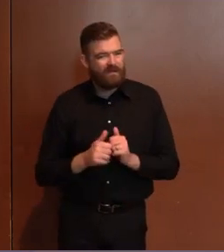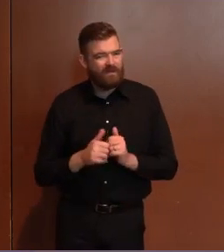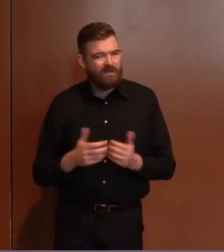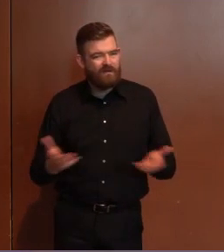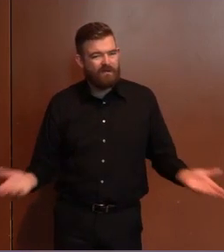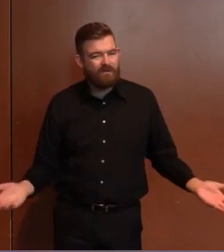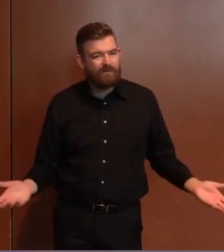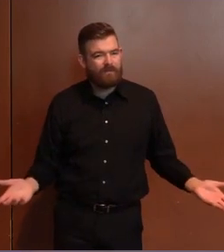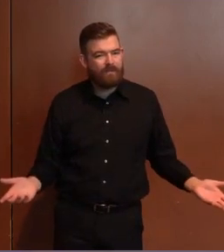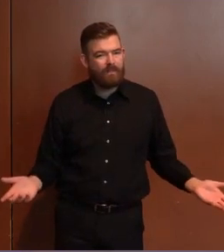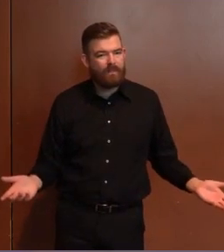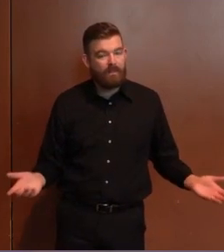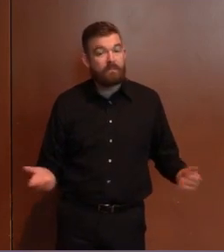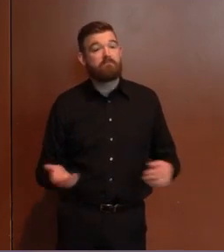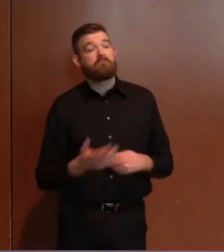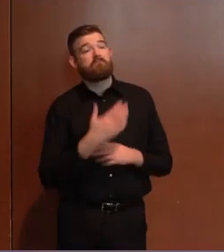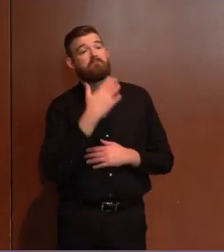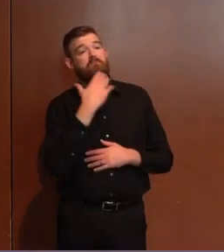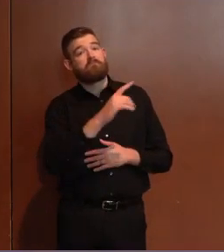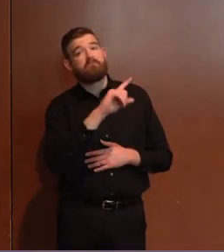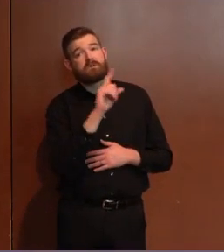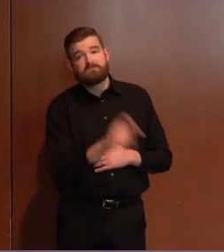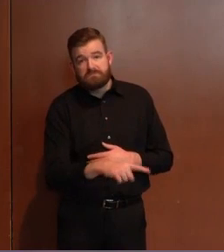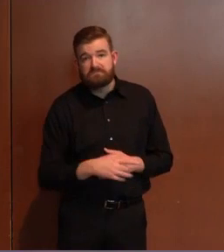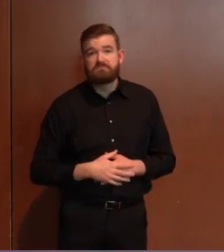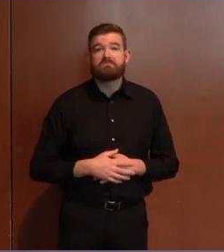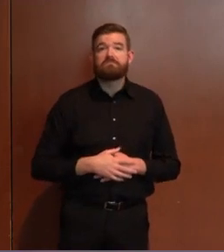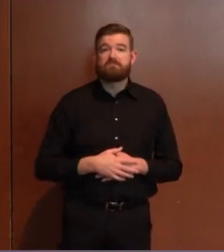Okay, good questions.